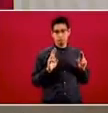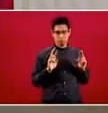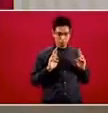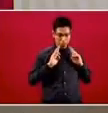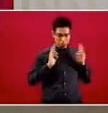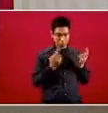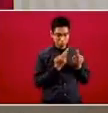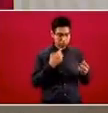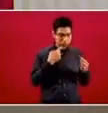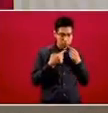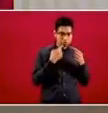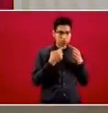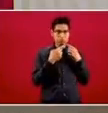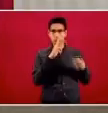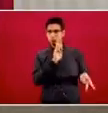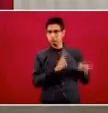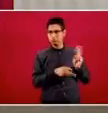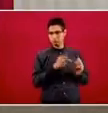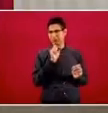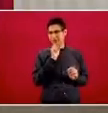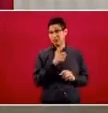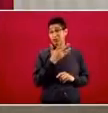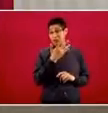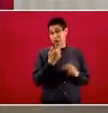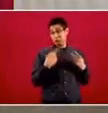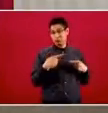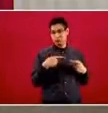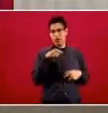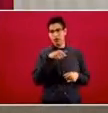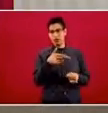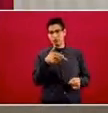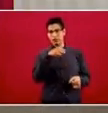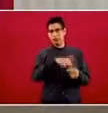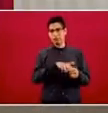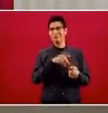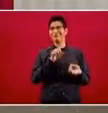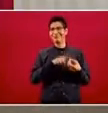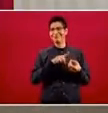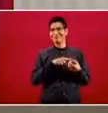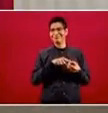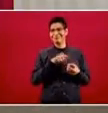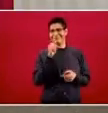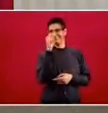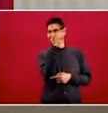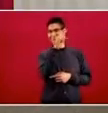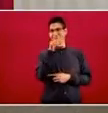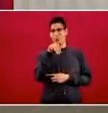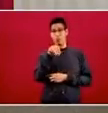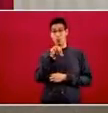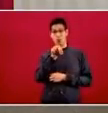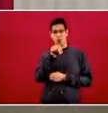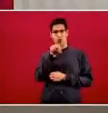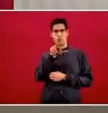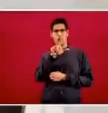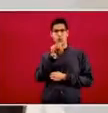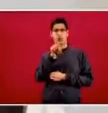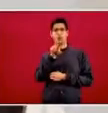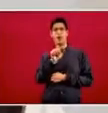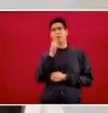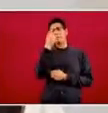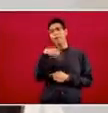coordinated meeting with 5 workers from this hospital in Monclova